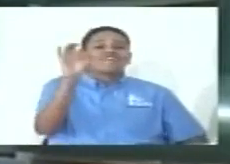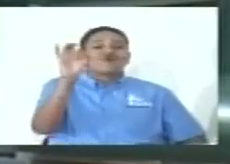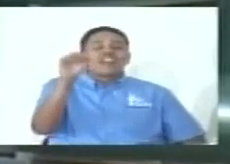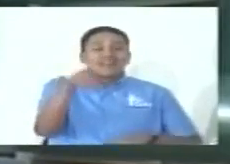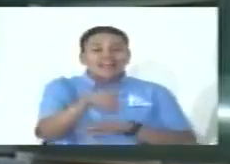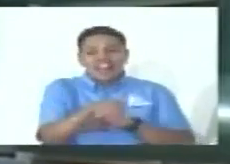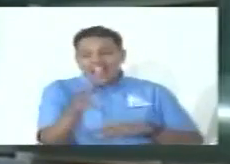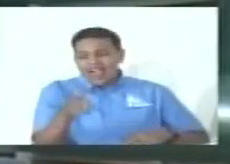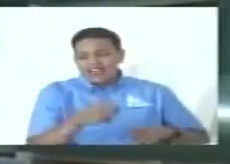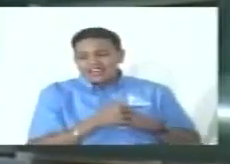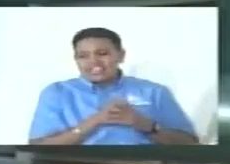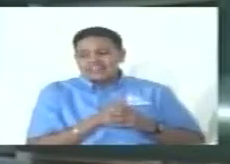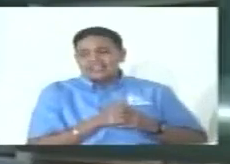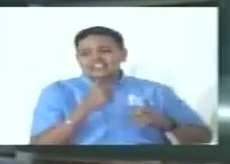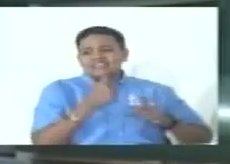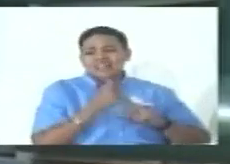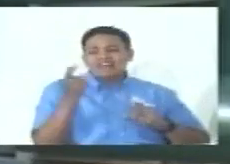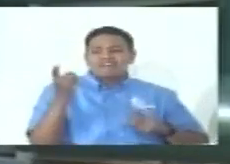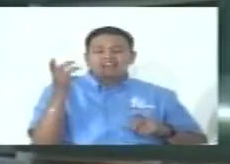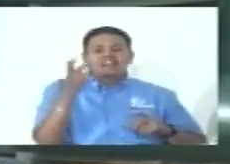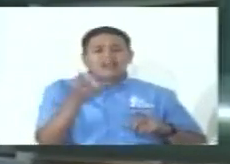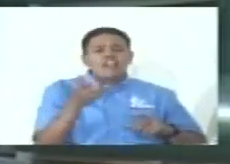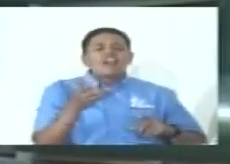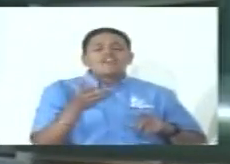he's not. And he would have been present and